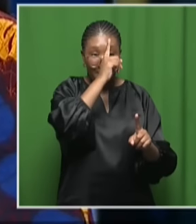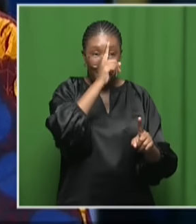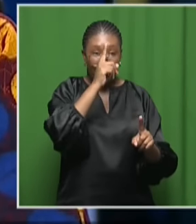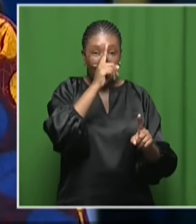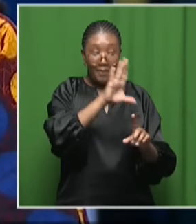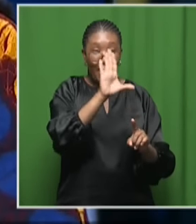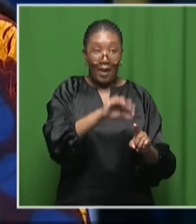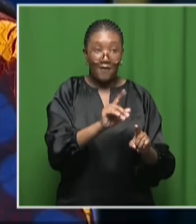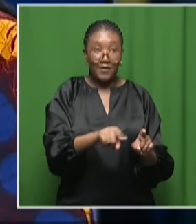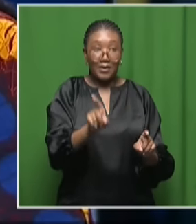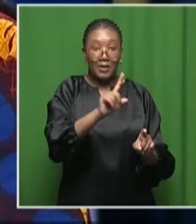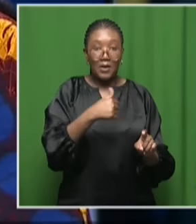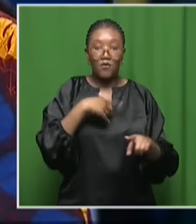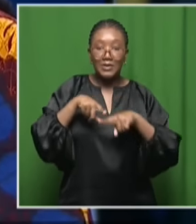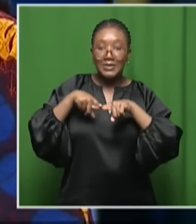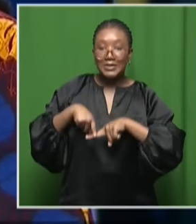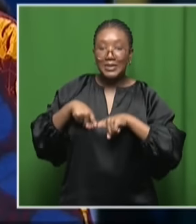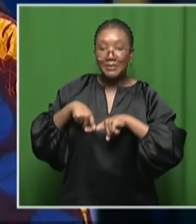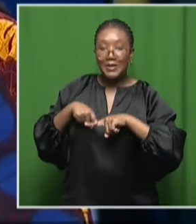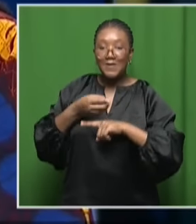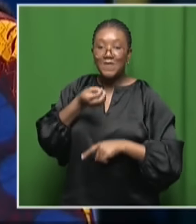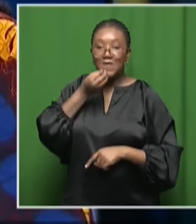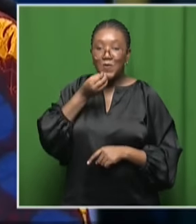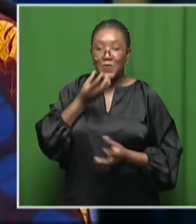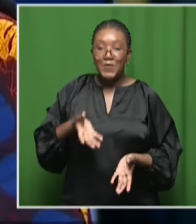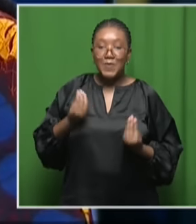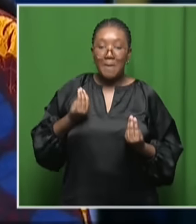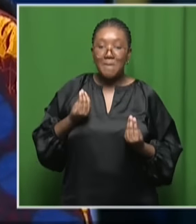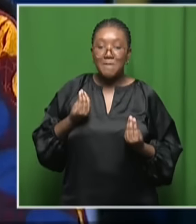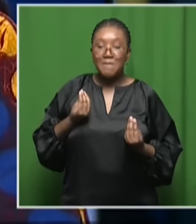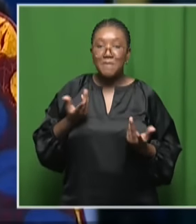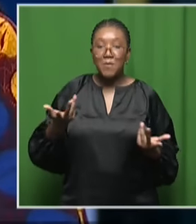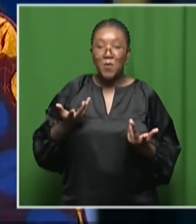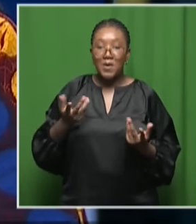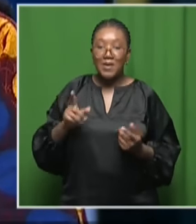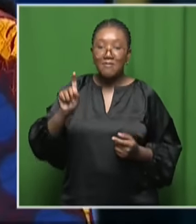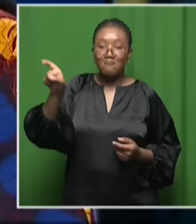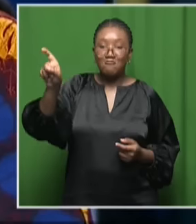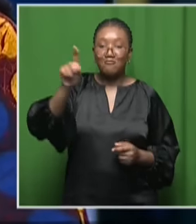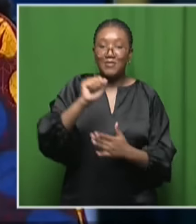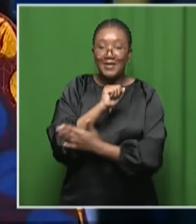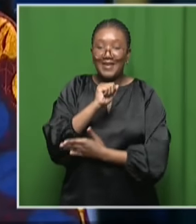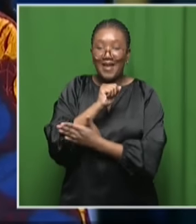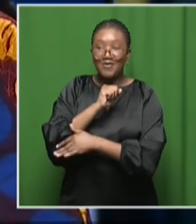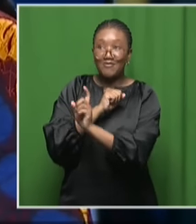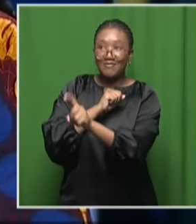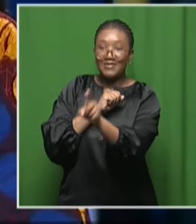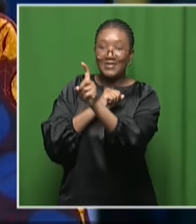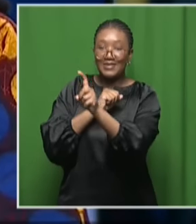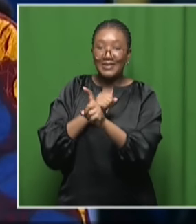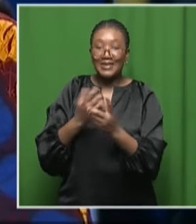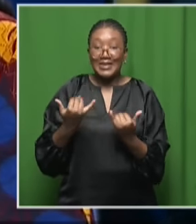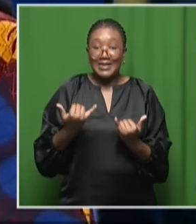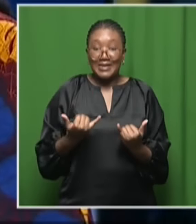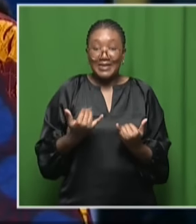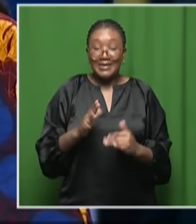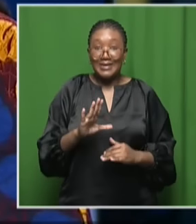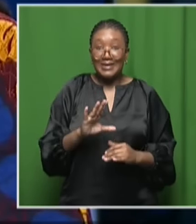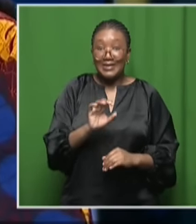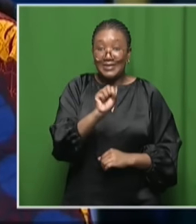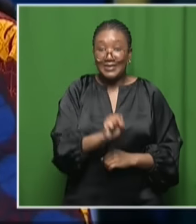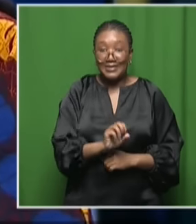is reliant on its food stability from elsewhere. And South Africa is a rarity on the